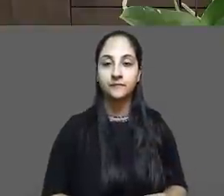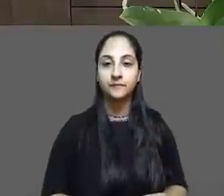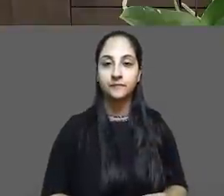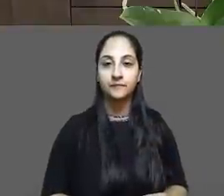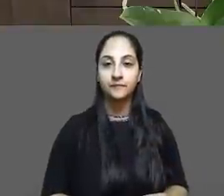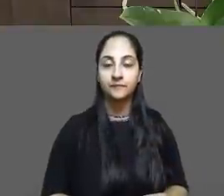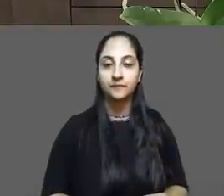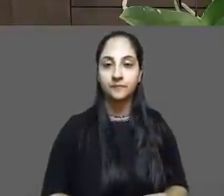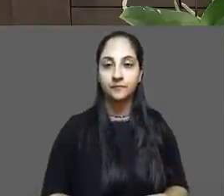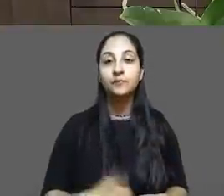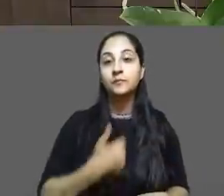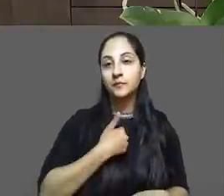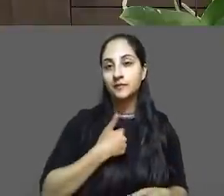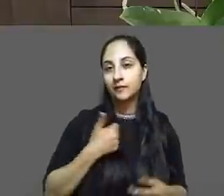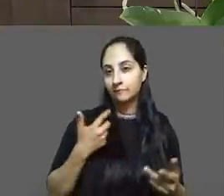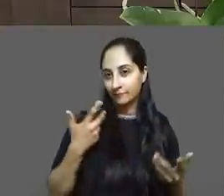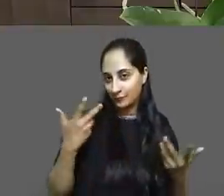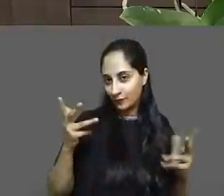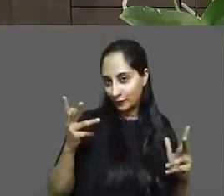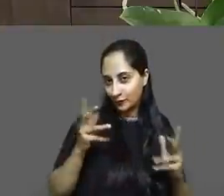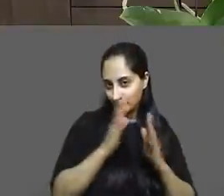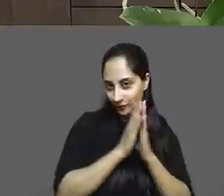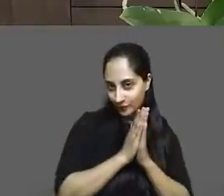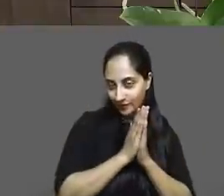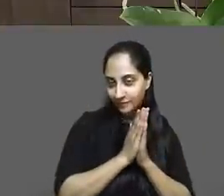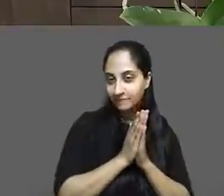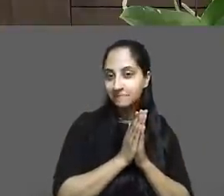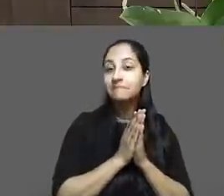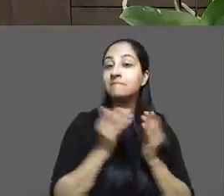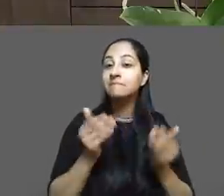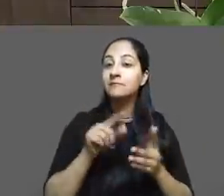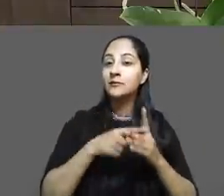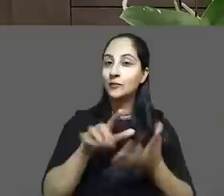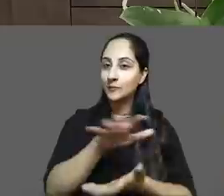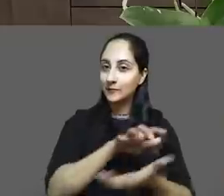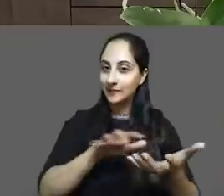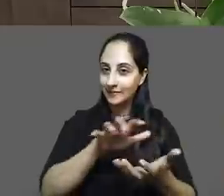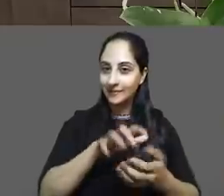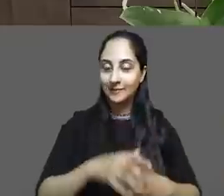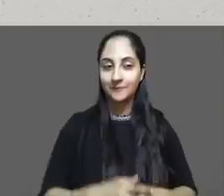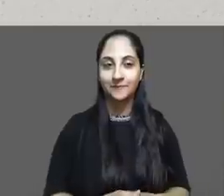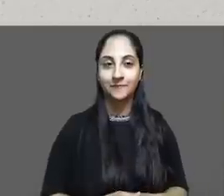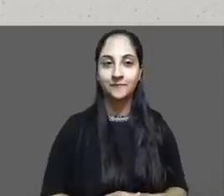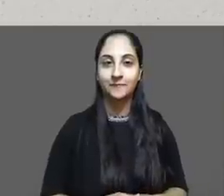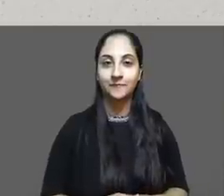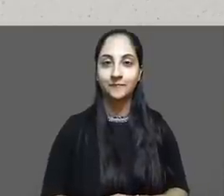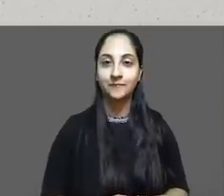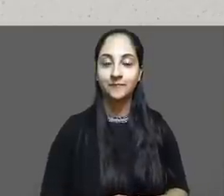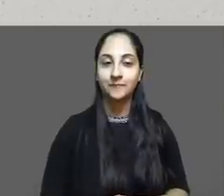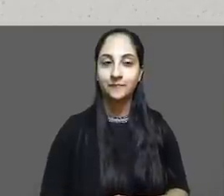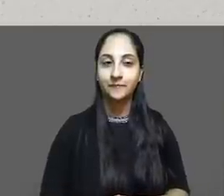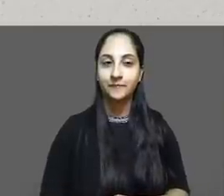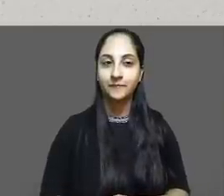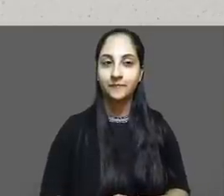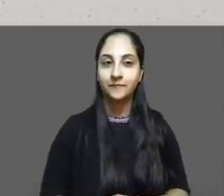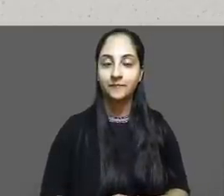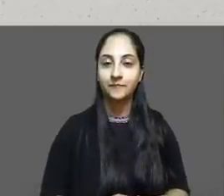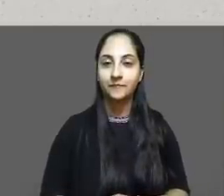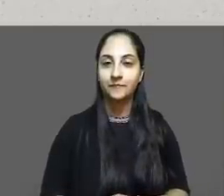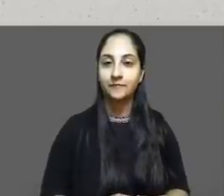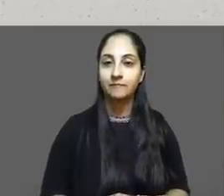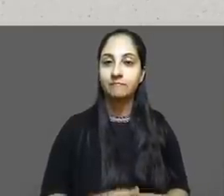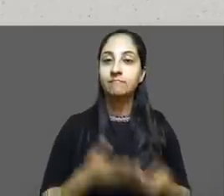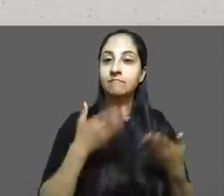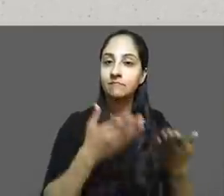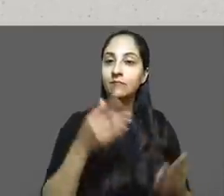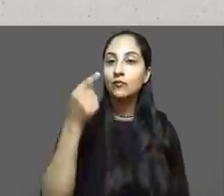do the prayer for everyone. So pretend that I already did my prayers and I'm going to start mixing them. So